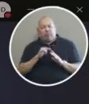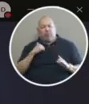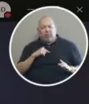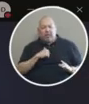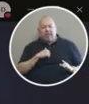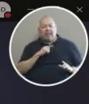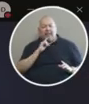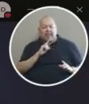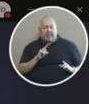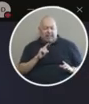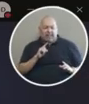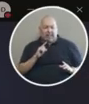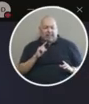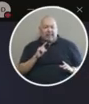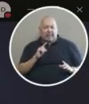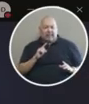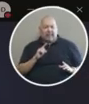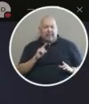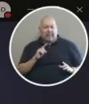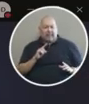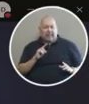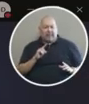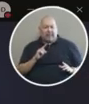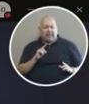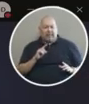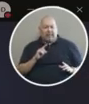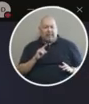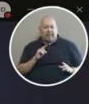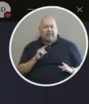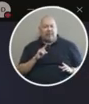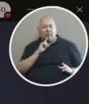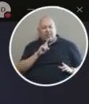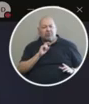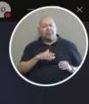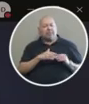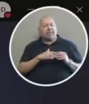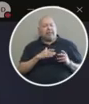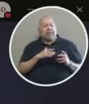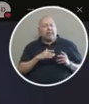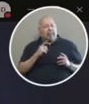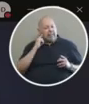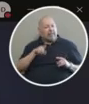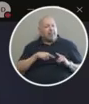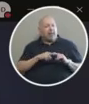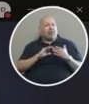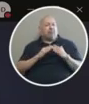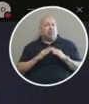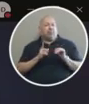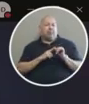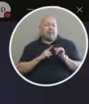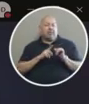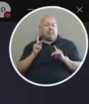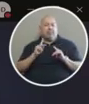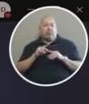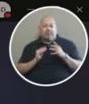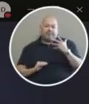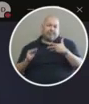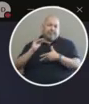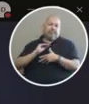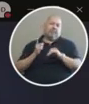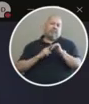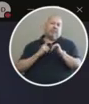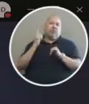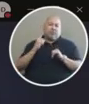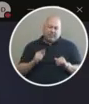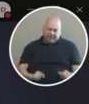need shepherds, not sheep. Shepherds of the community's interests. Please put people first. Thank you. Thank